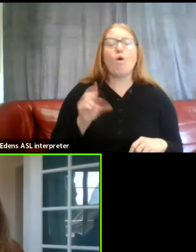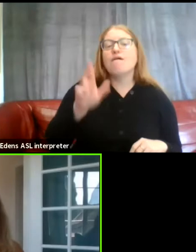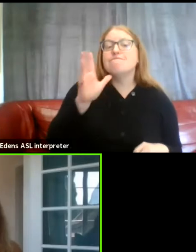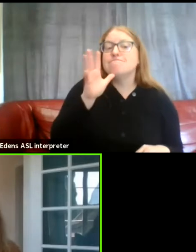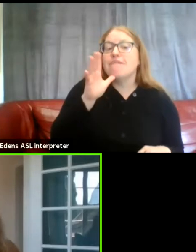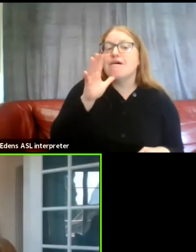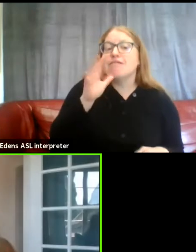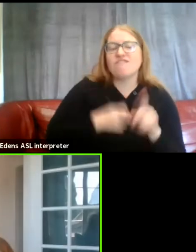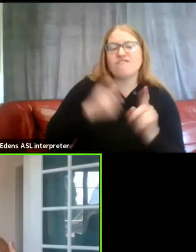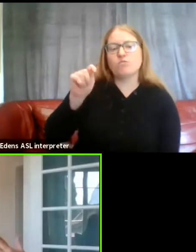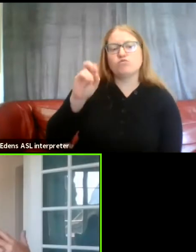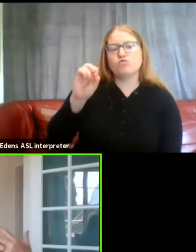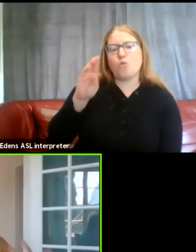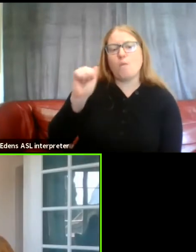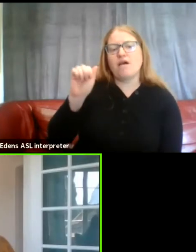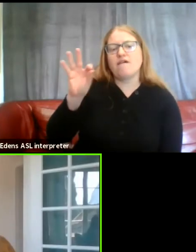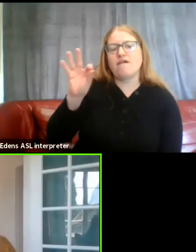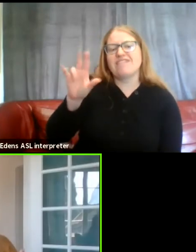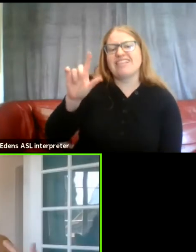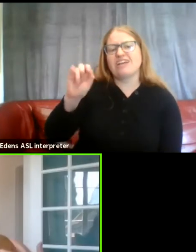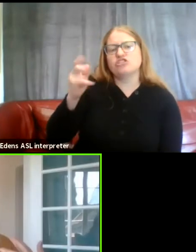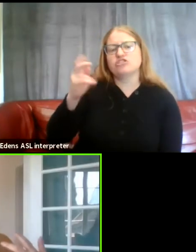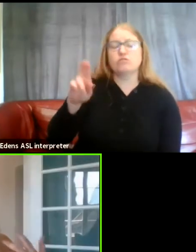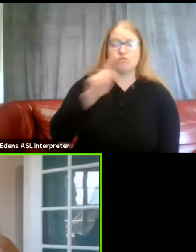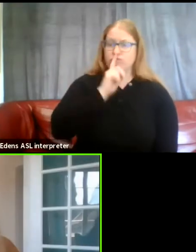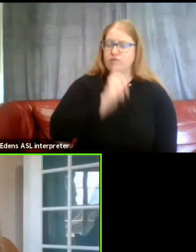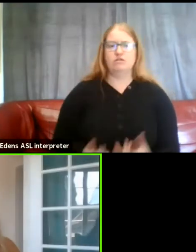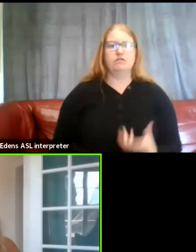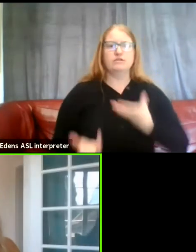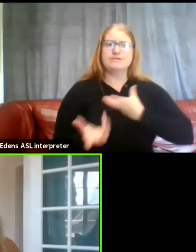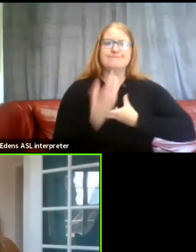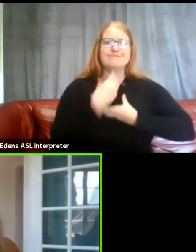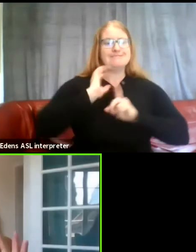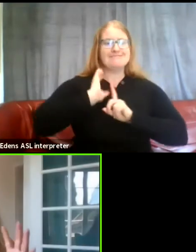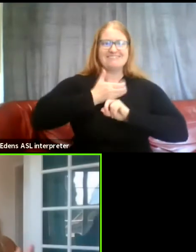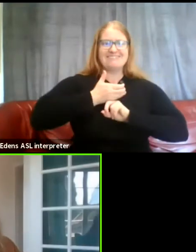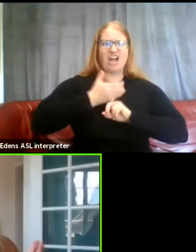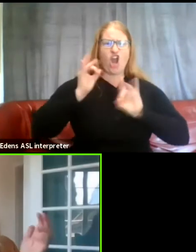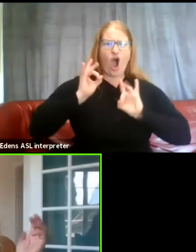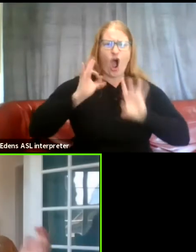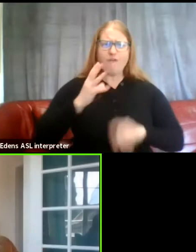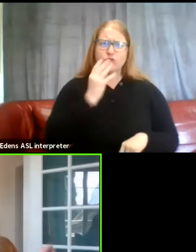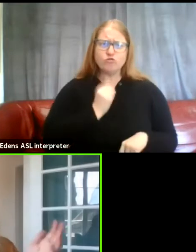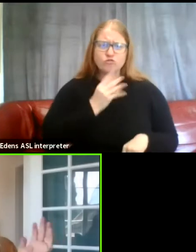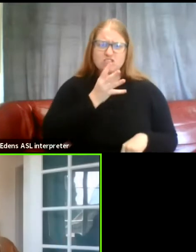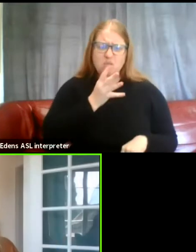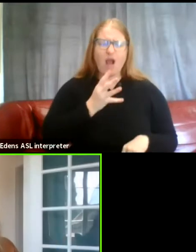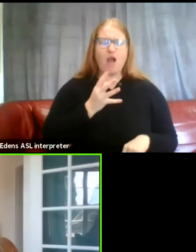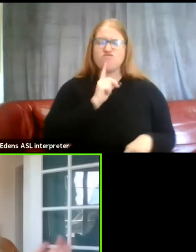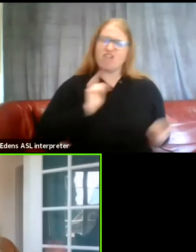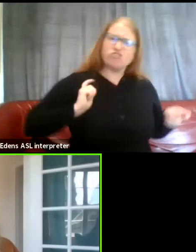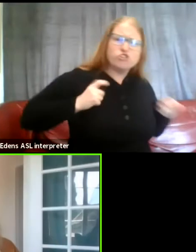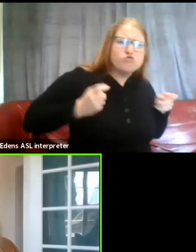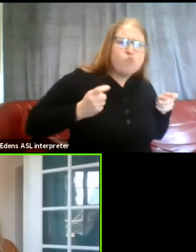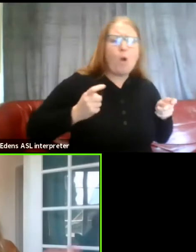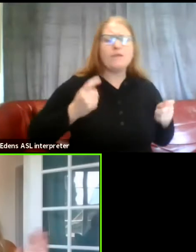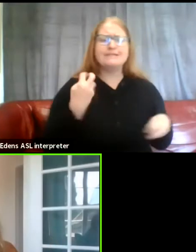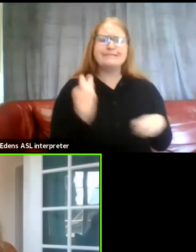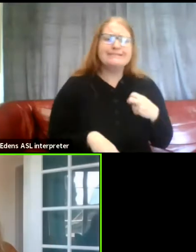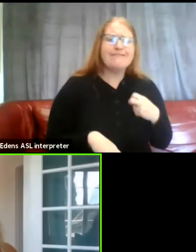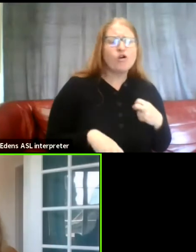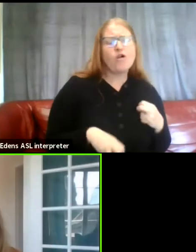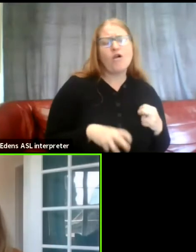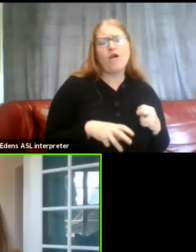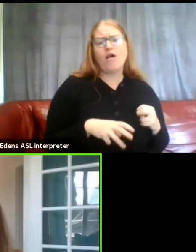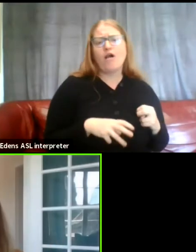played by Tova Feltschuh, who's like really embodies a terrible Jewish mother, like a cloying, controlling, difficult, withholding